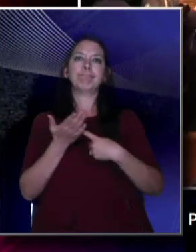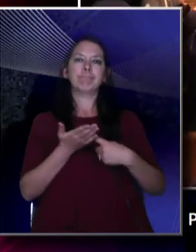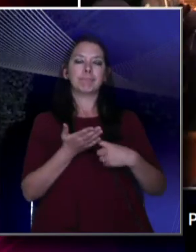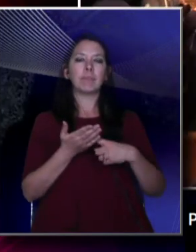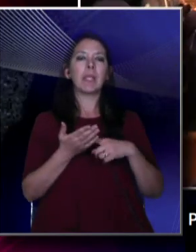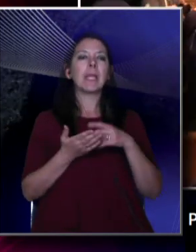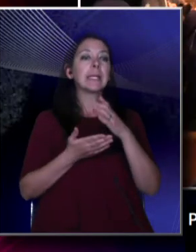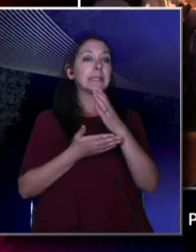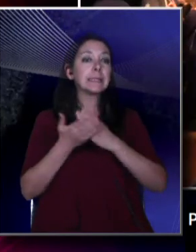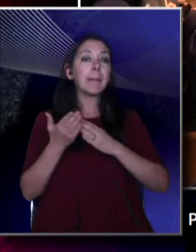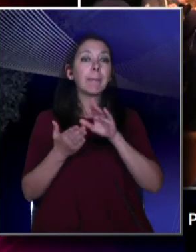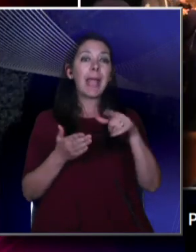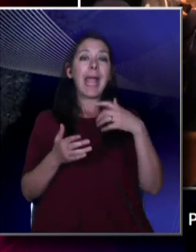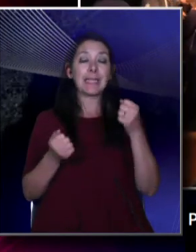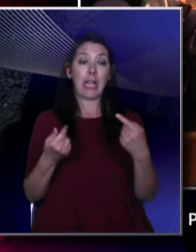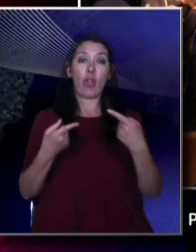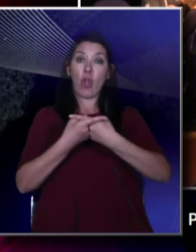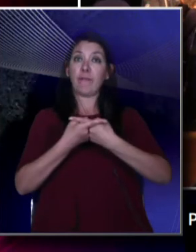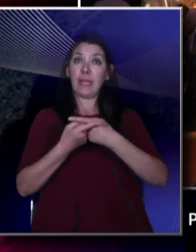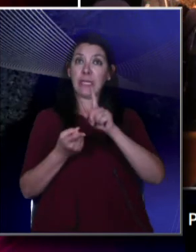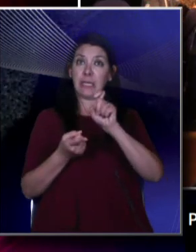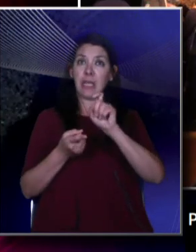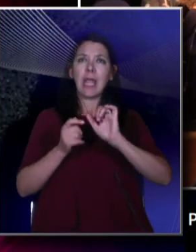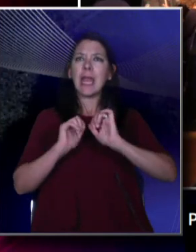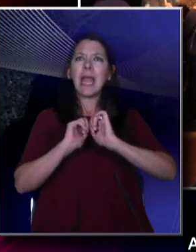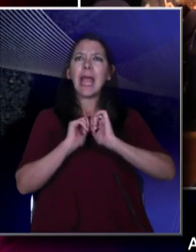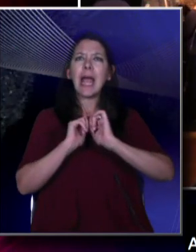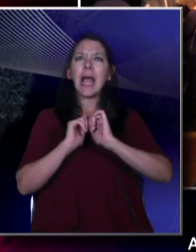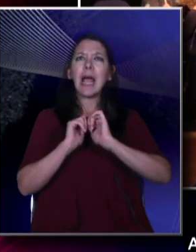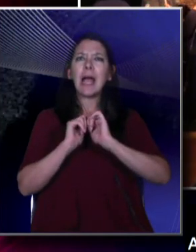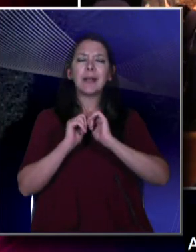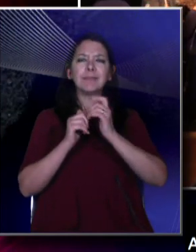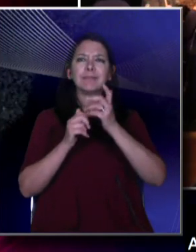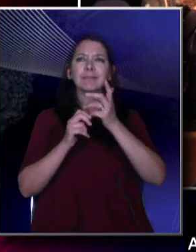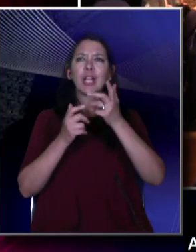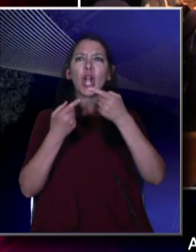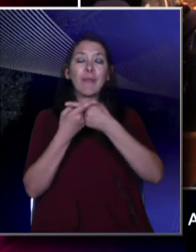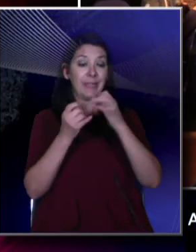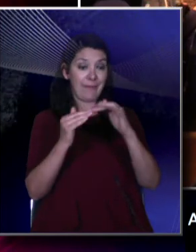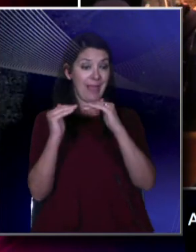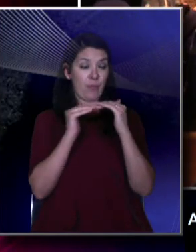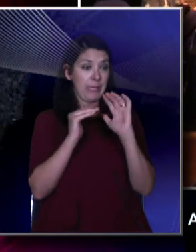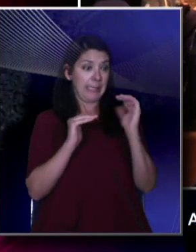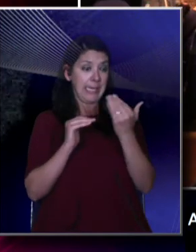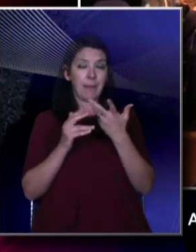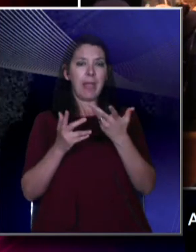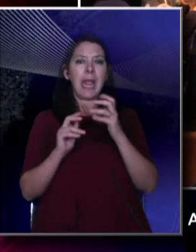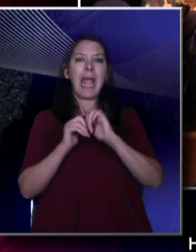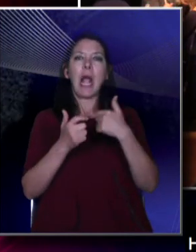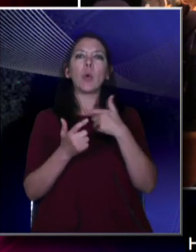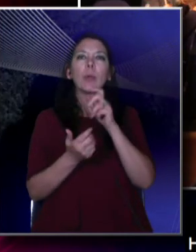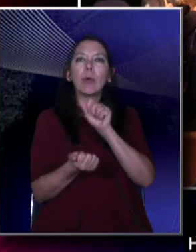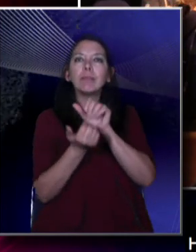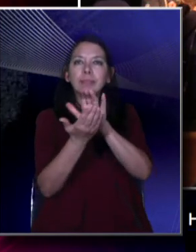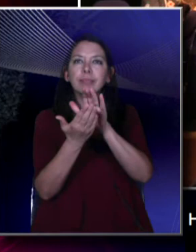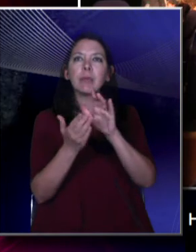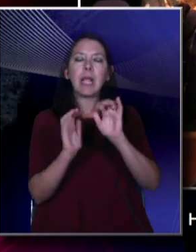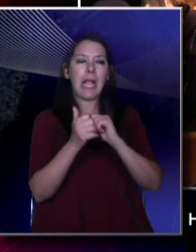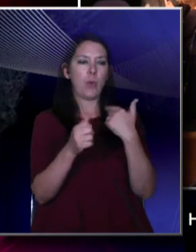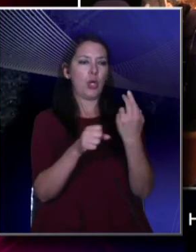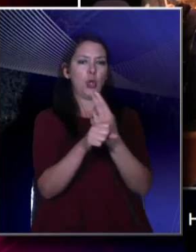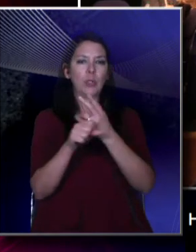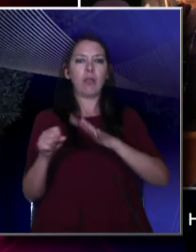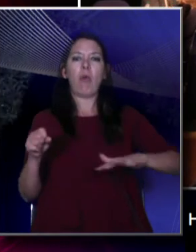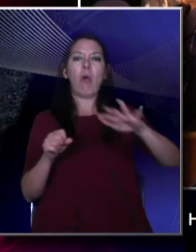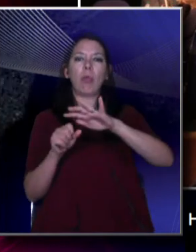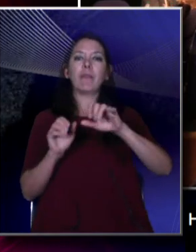concept of equity and how we're applying it across the agency and how stakeholders should perceive it as well.